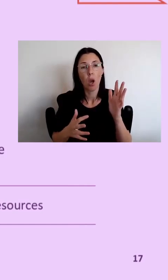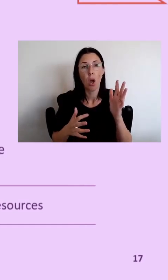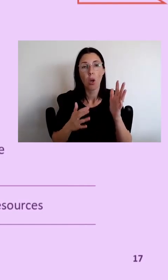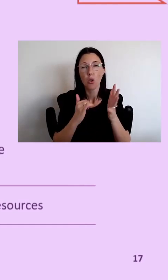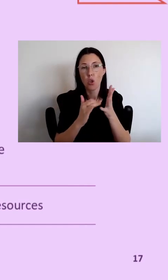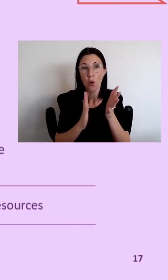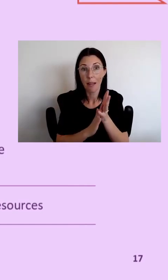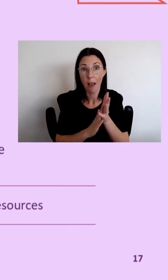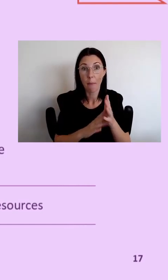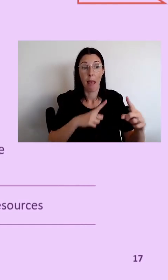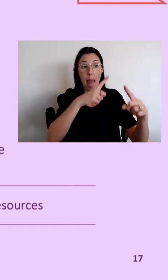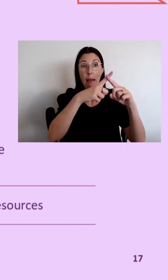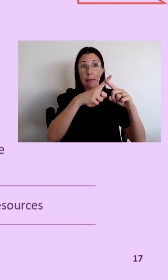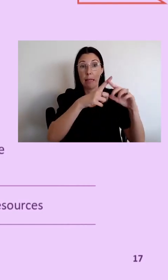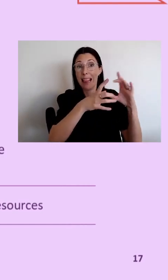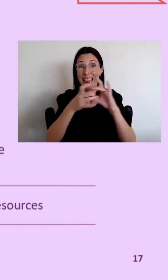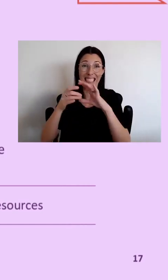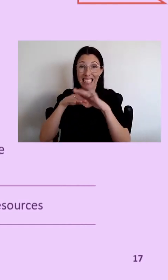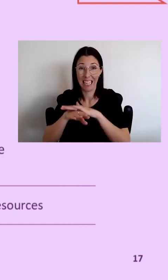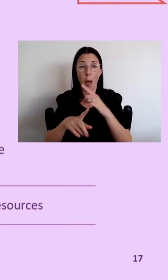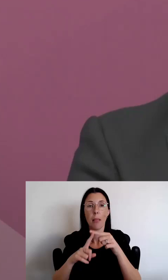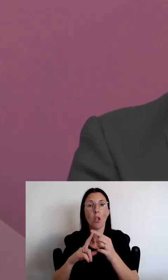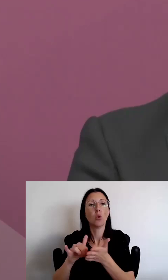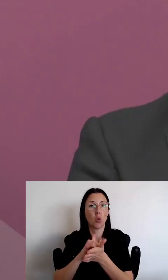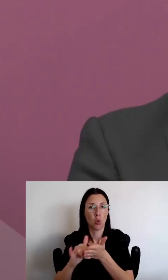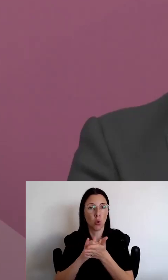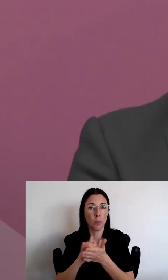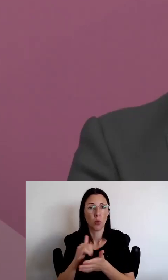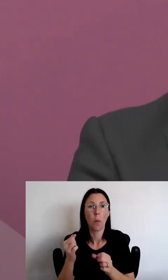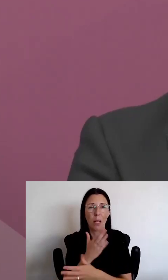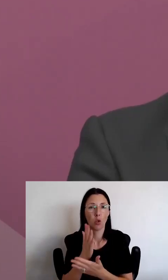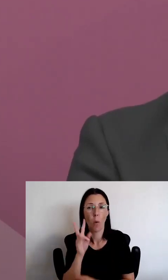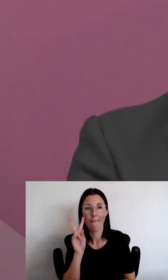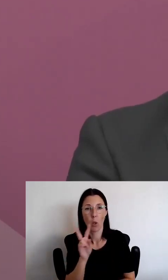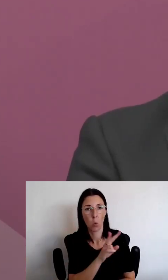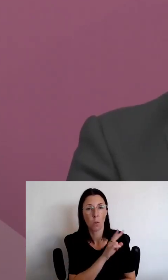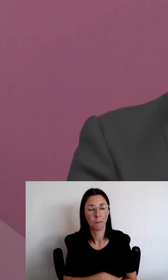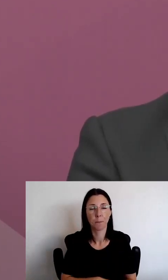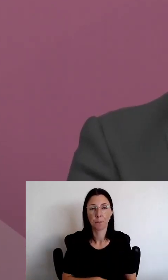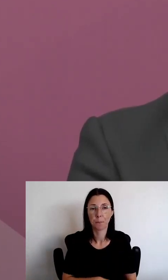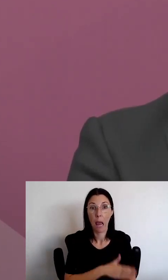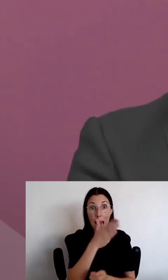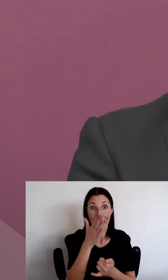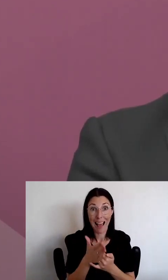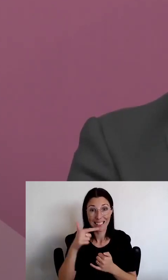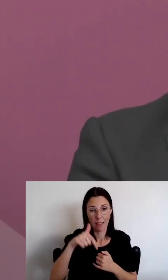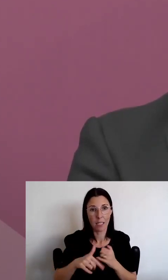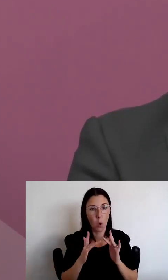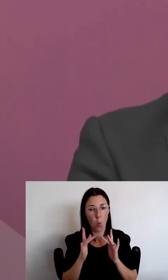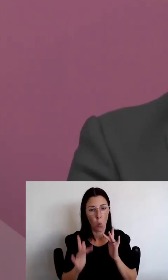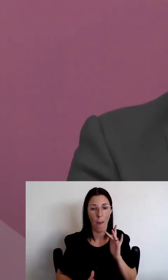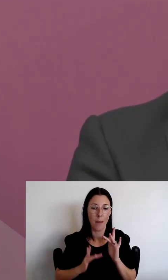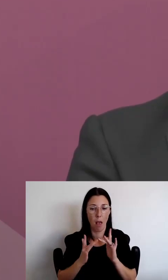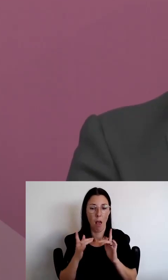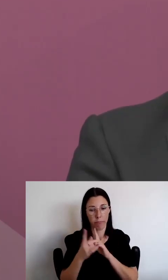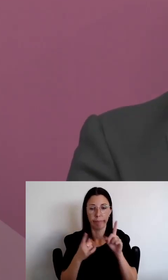LinkedIn and YouTube, so check those out as well. Finally, this webinar has come to an end, and you'll see